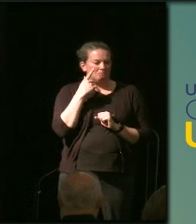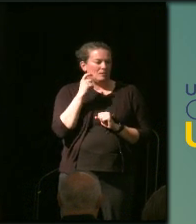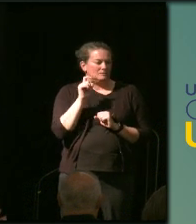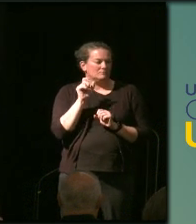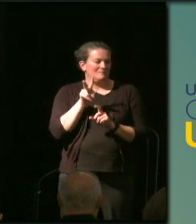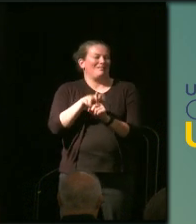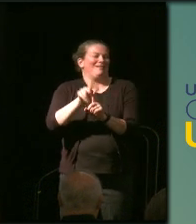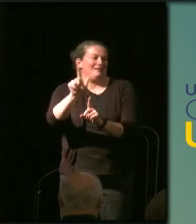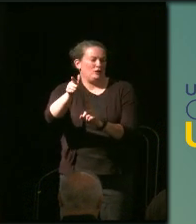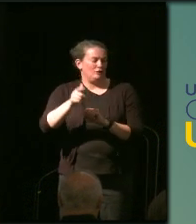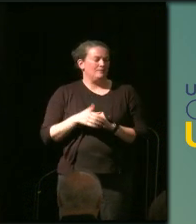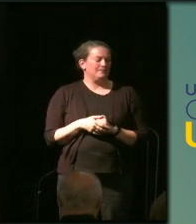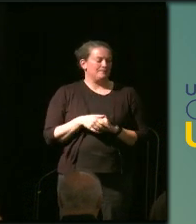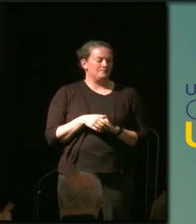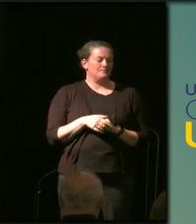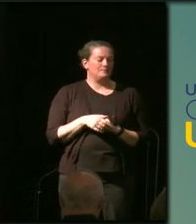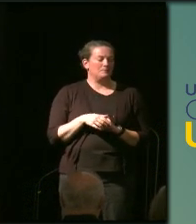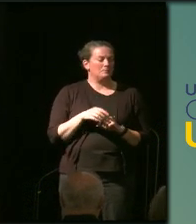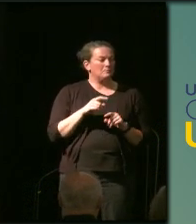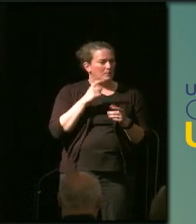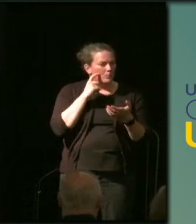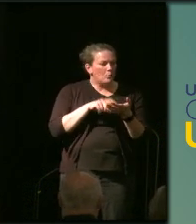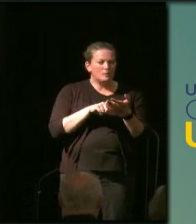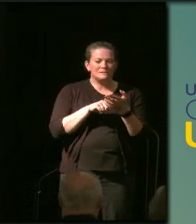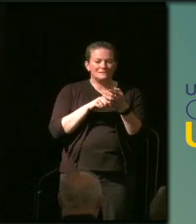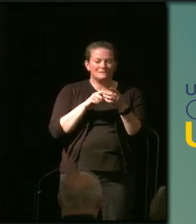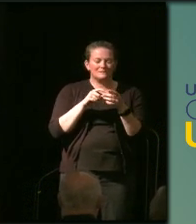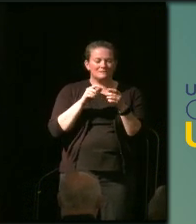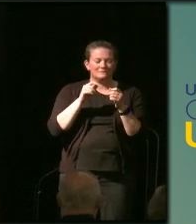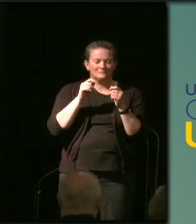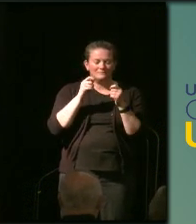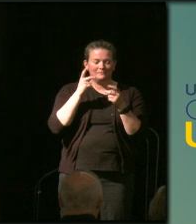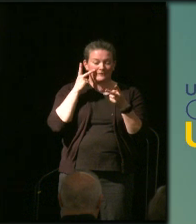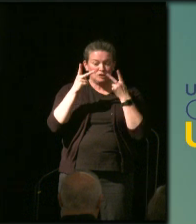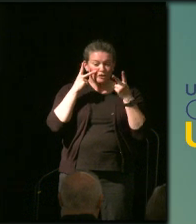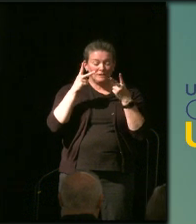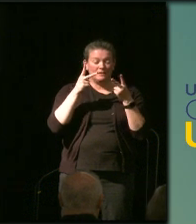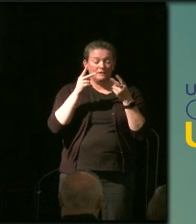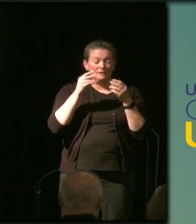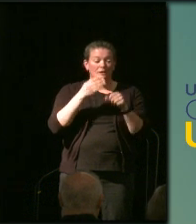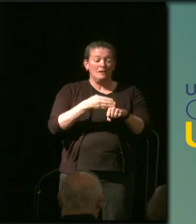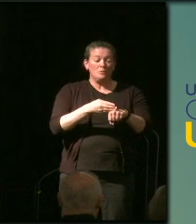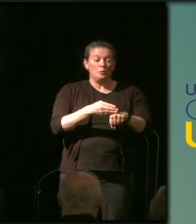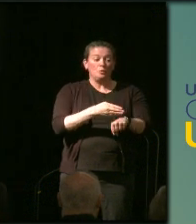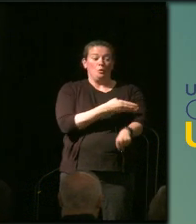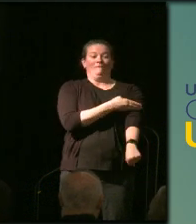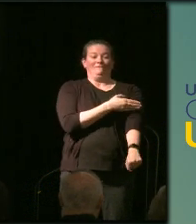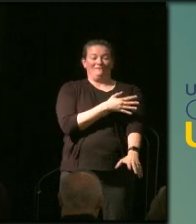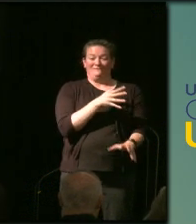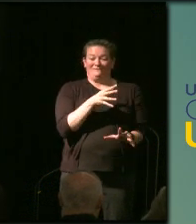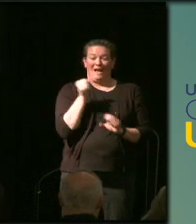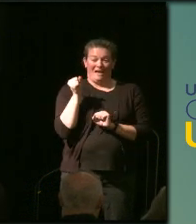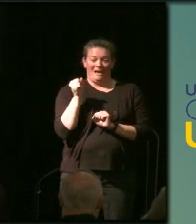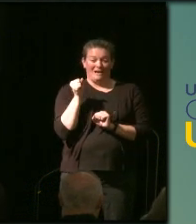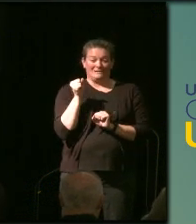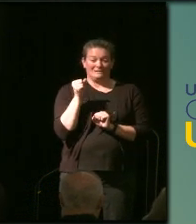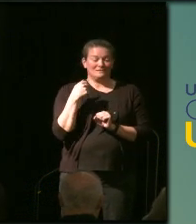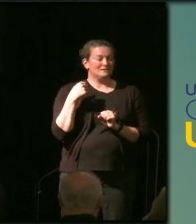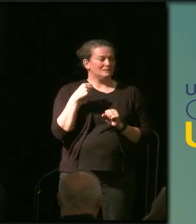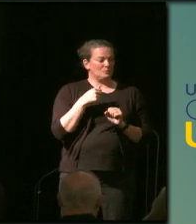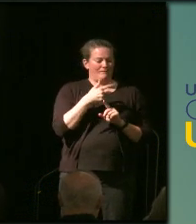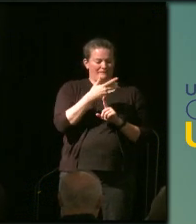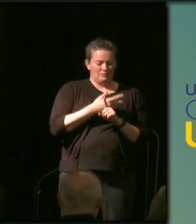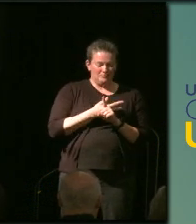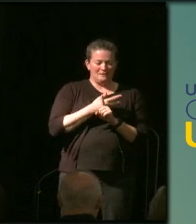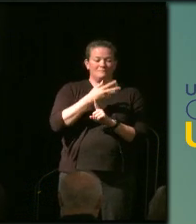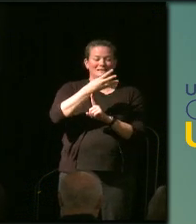see how quickly it kind of comes back. We tested those patients at 1 month, 3 months, 6, 9, 12, right? At month 1, you